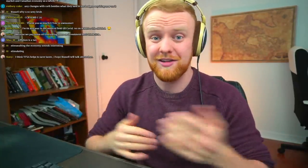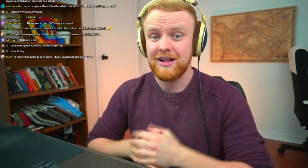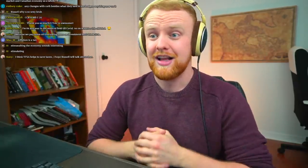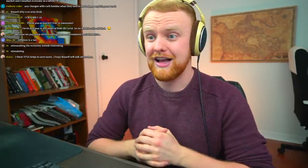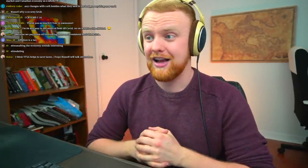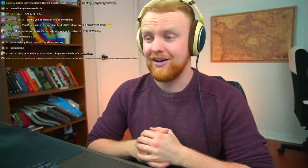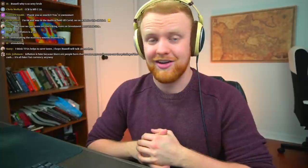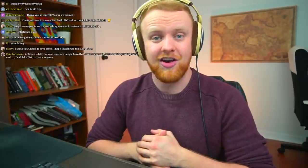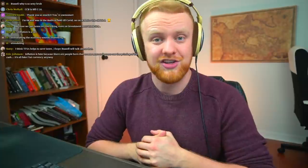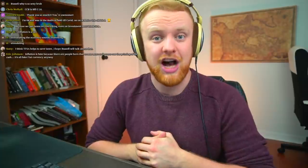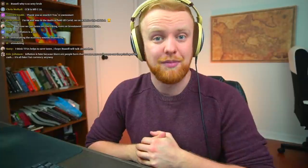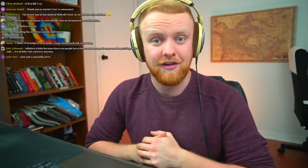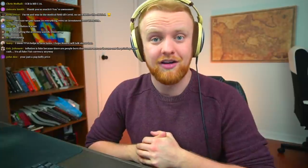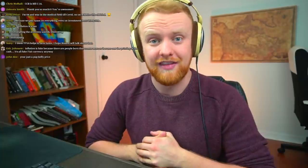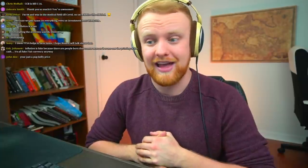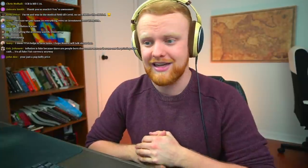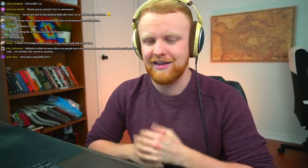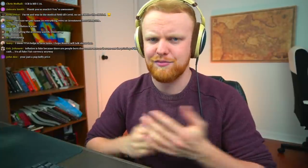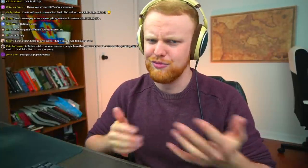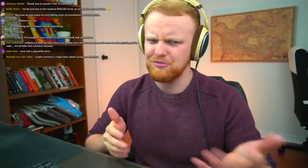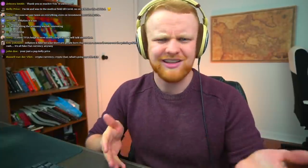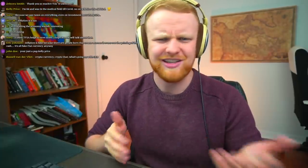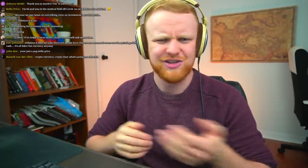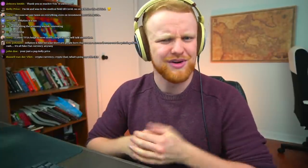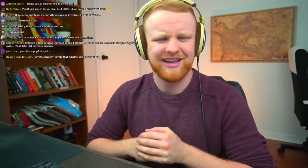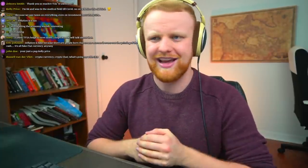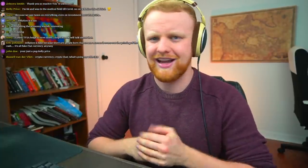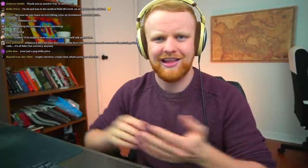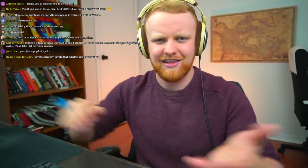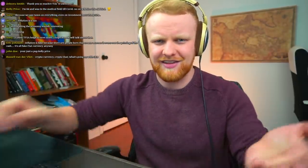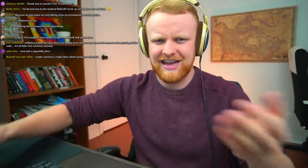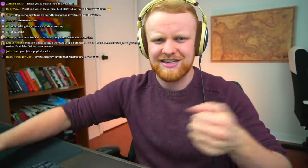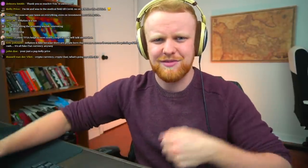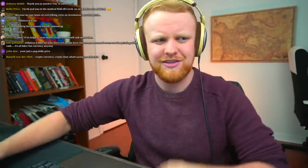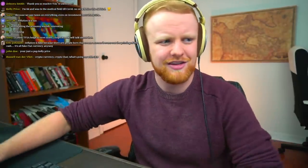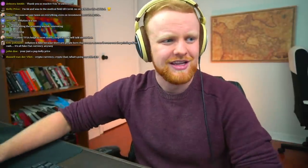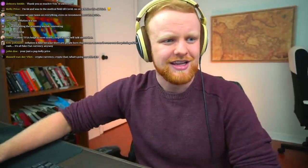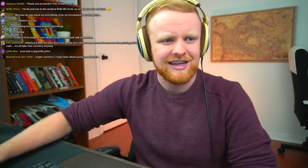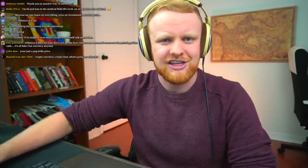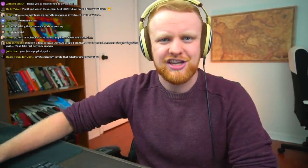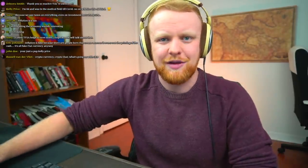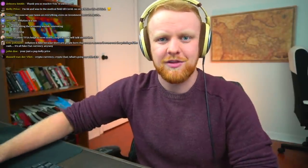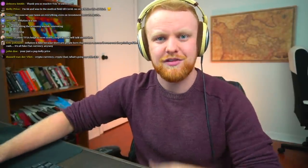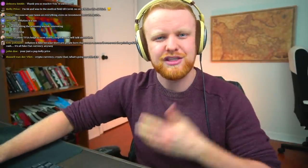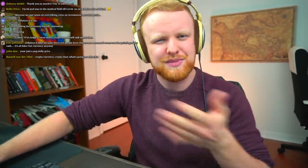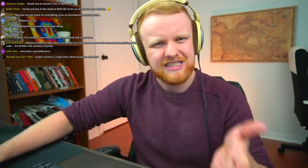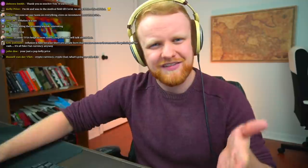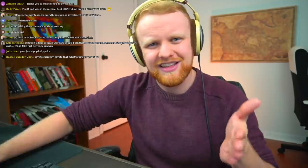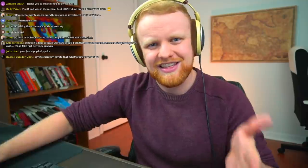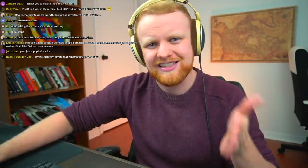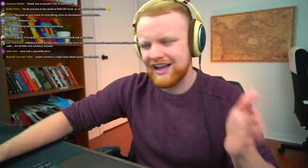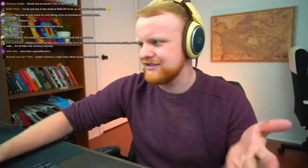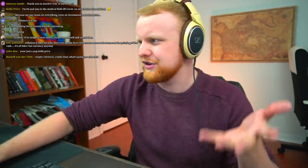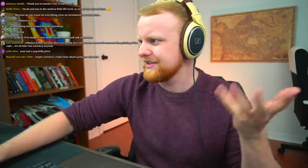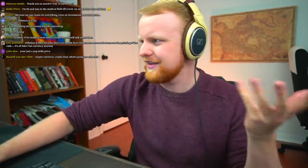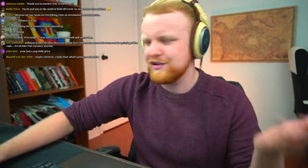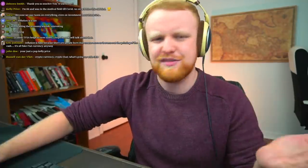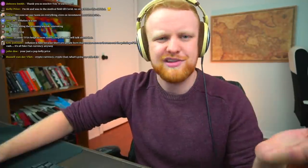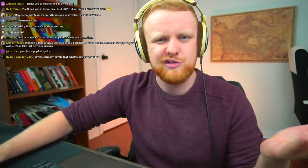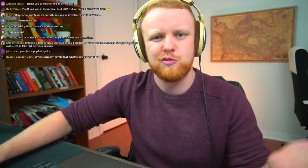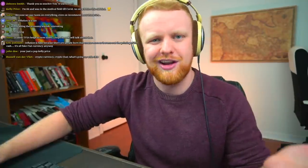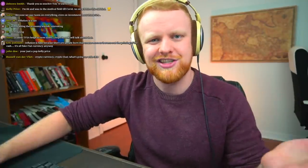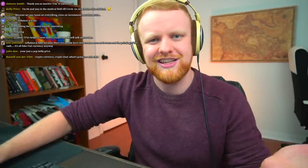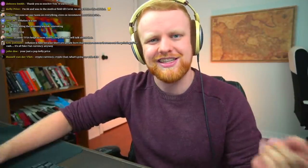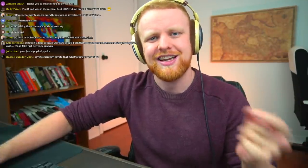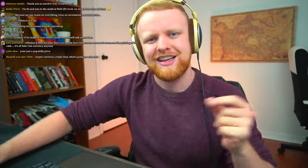YouTube channel on top of all of that. And I'm really enjoying that. I love connecting with you and getting to chat with all you, and specifically these live streams. Like, if you're